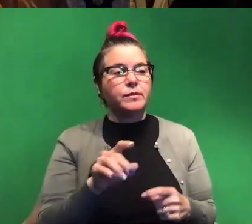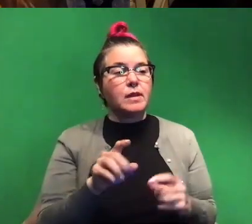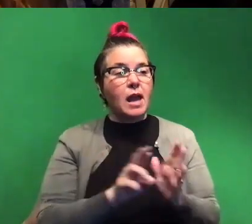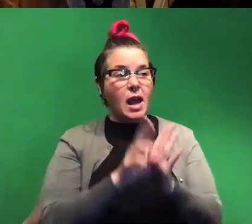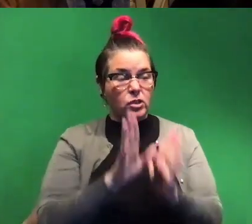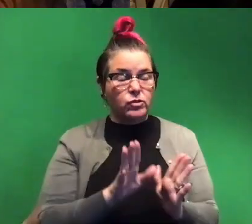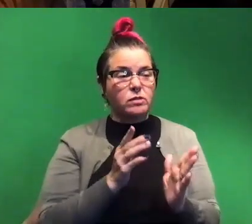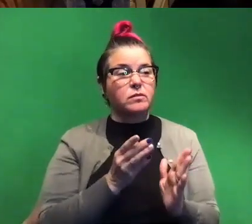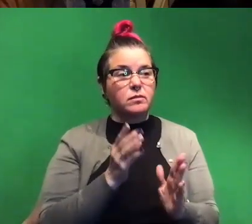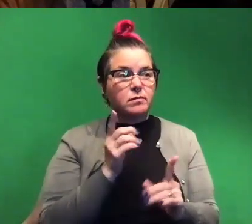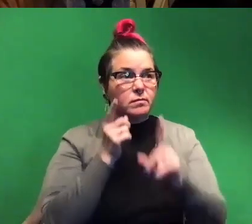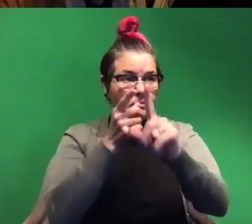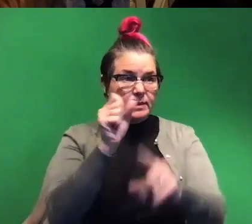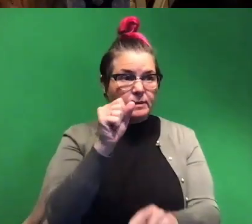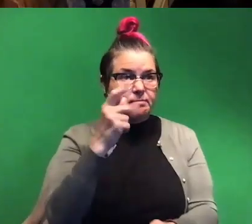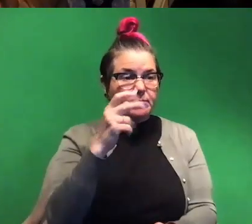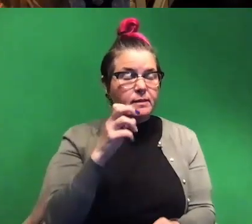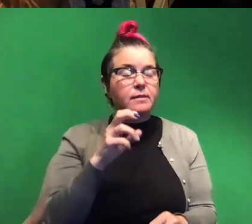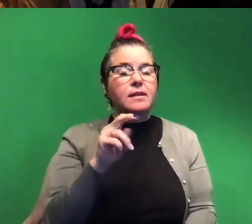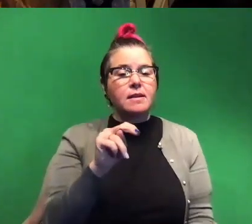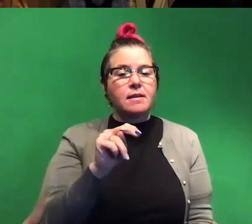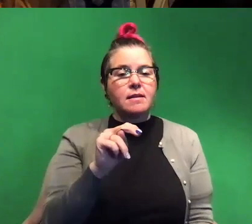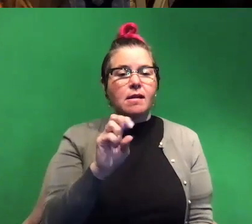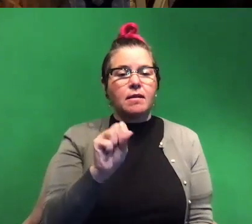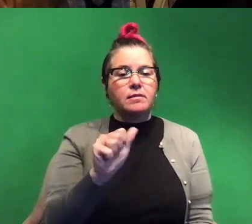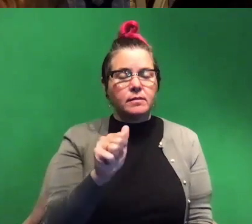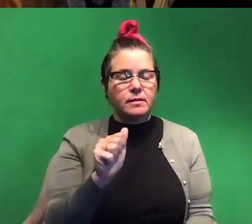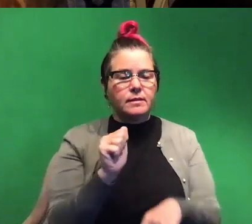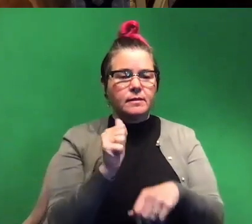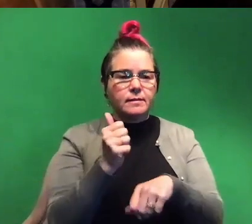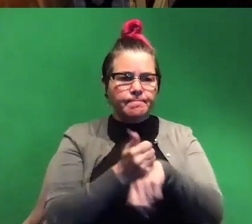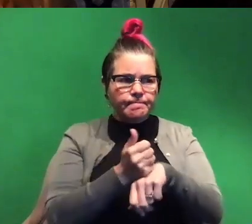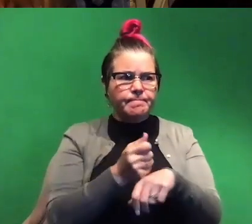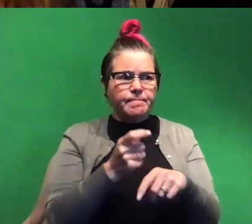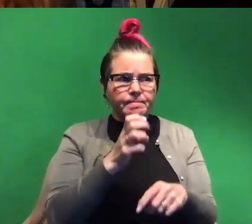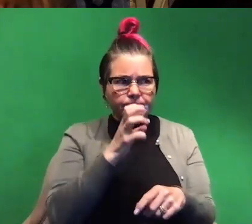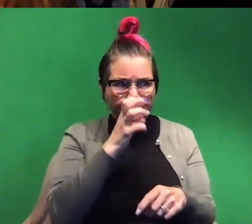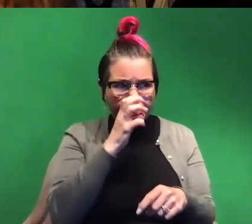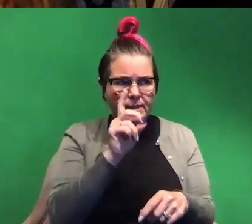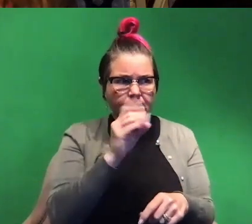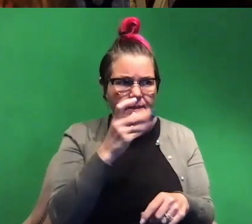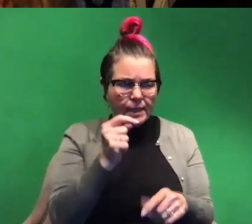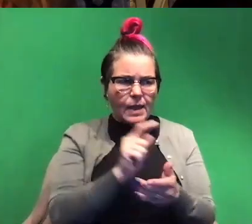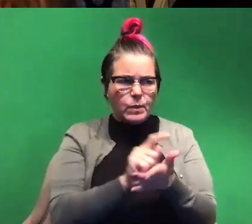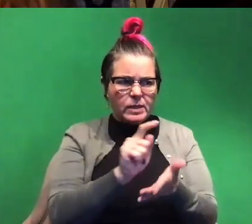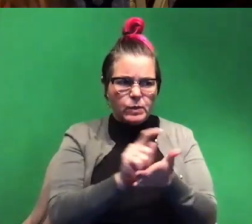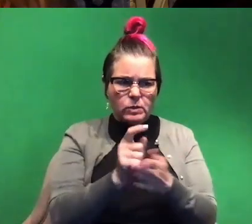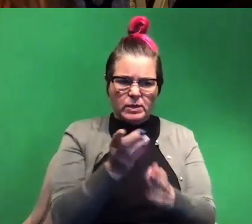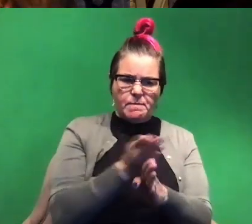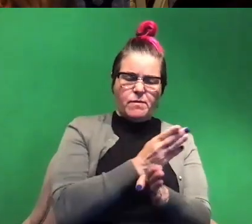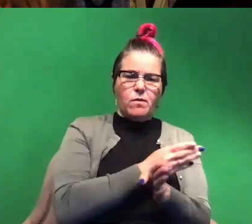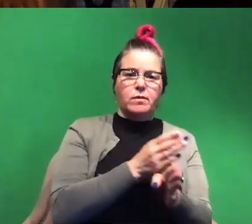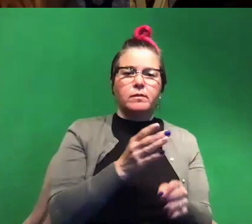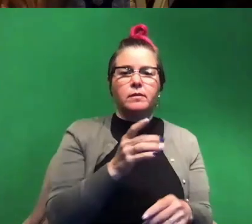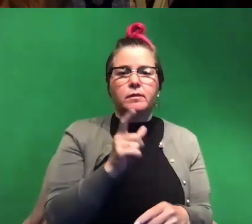to space, NASA is actually regimenting their diet in the weeks leading up to it. And so you won't have